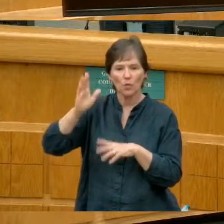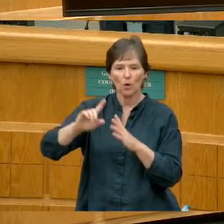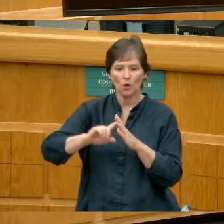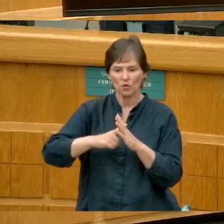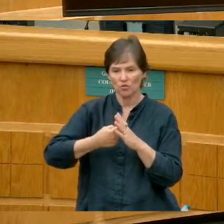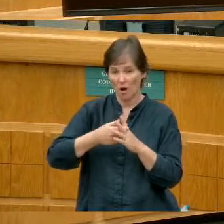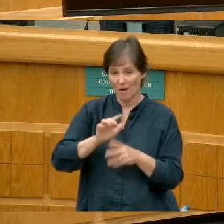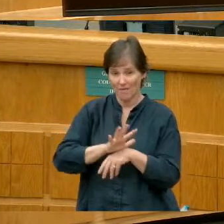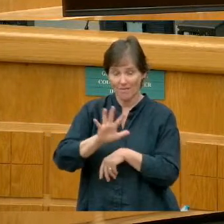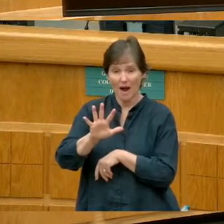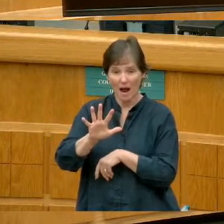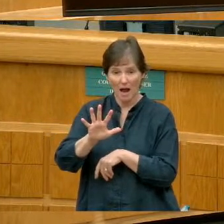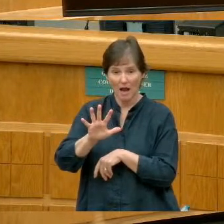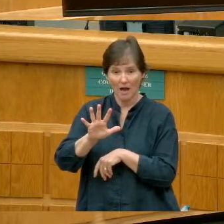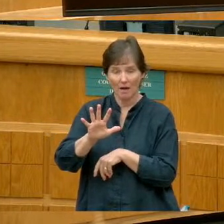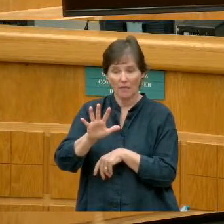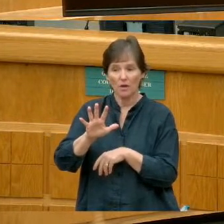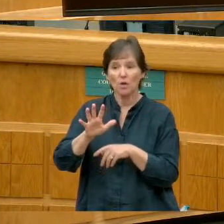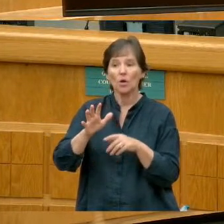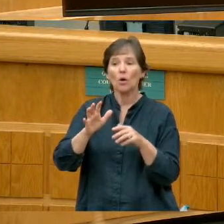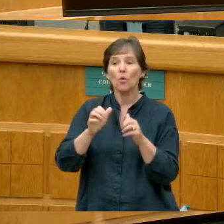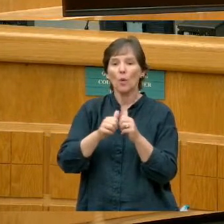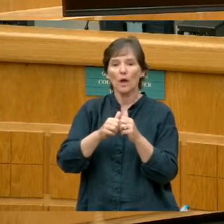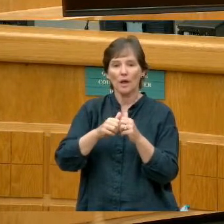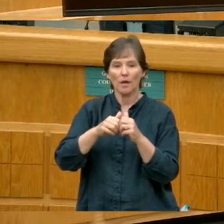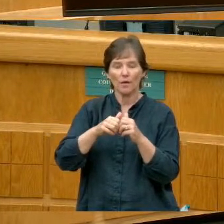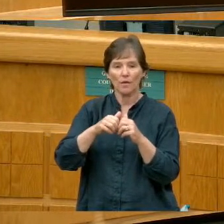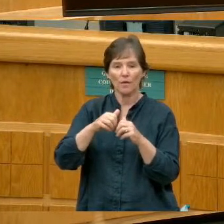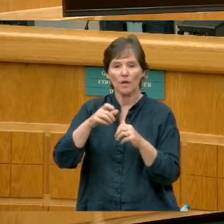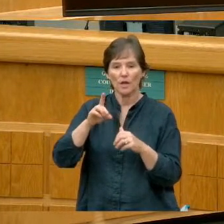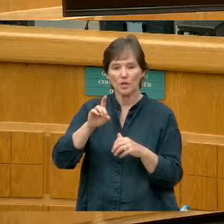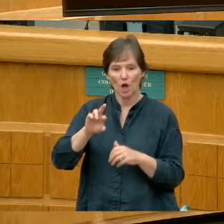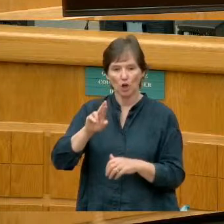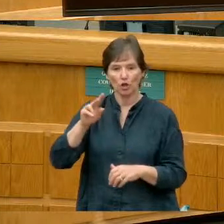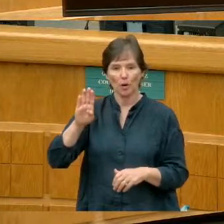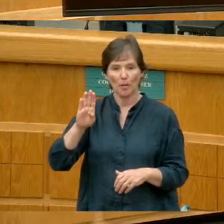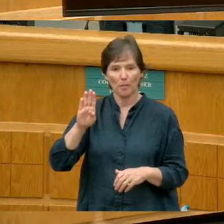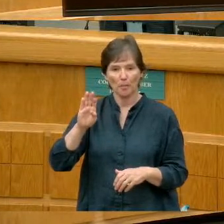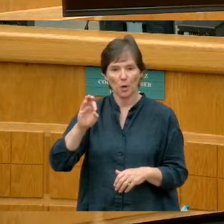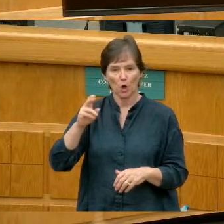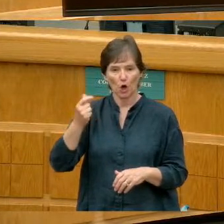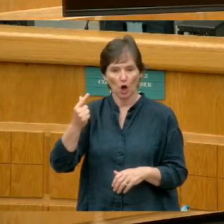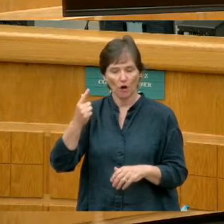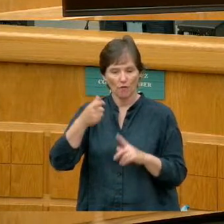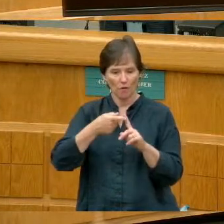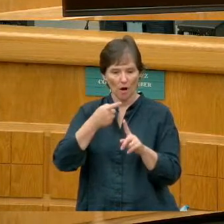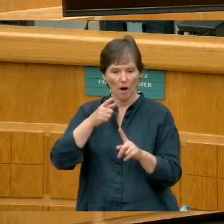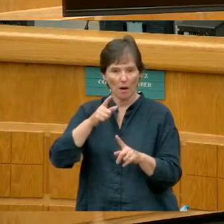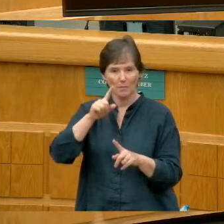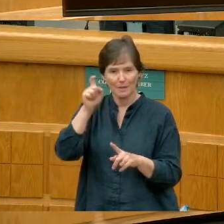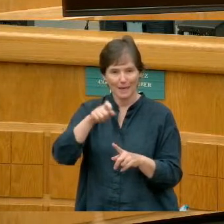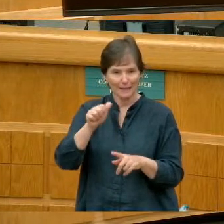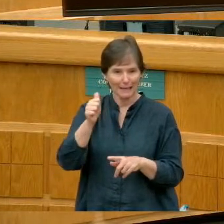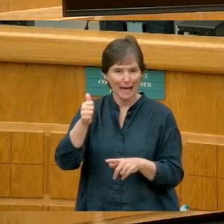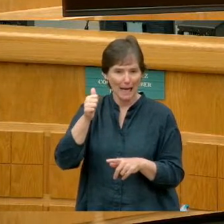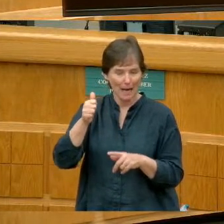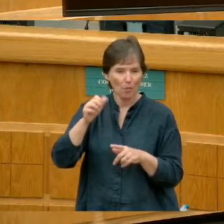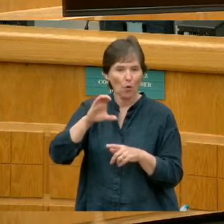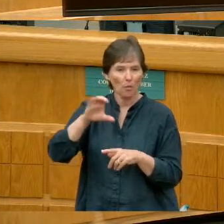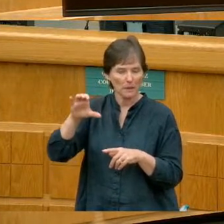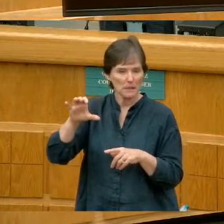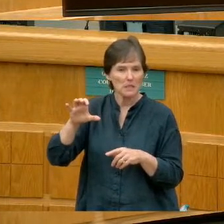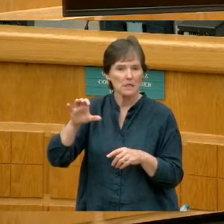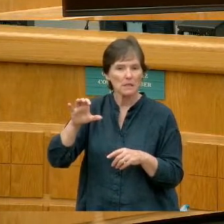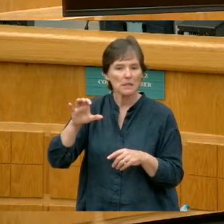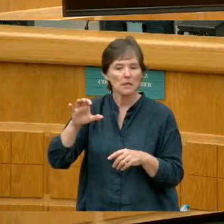our Dr. Bird from Texas A&M Corpus Christi and his team that comes here. One of the things we do is answer questions at the end of